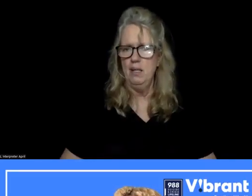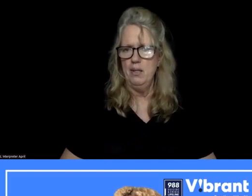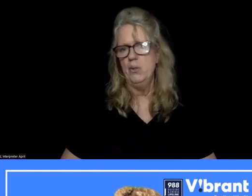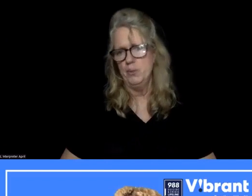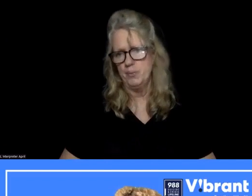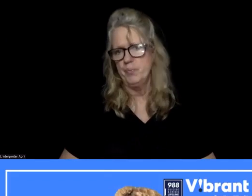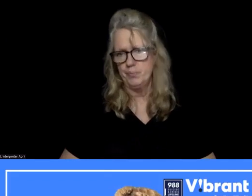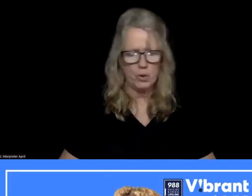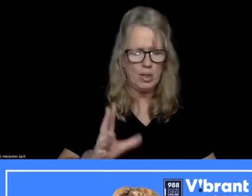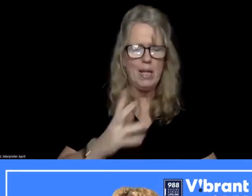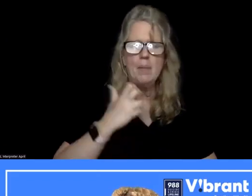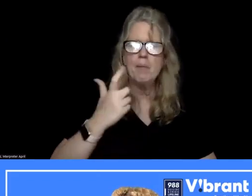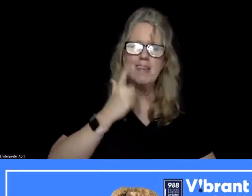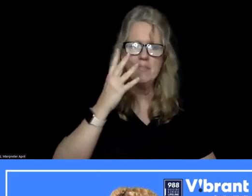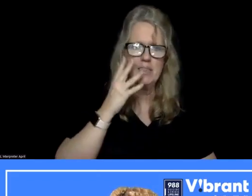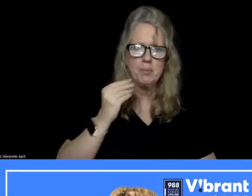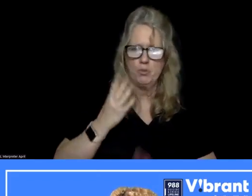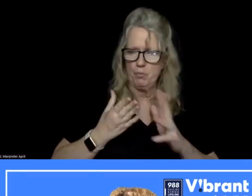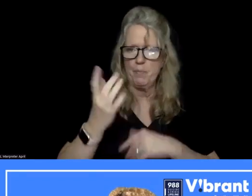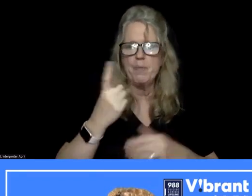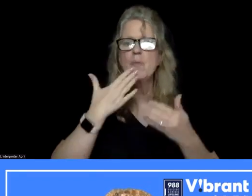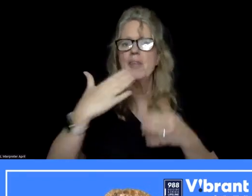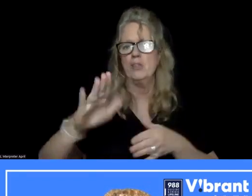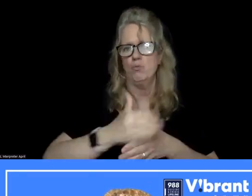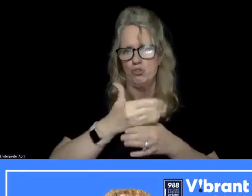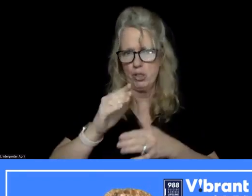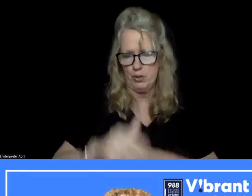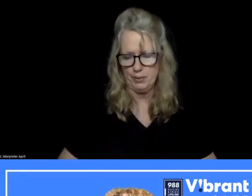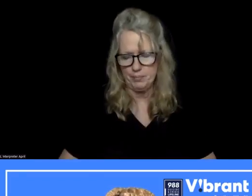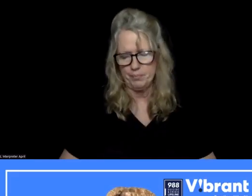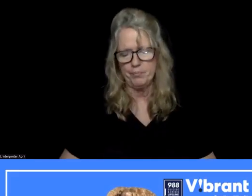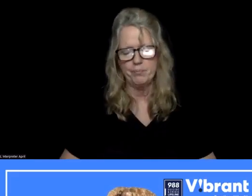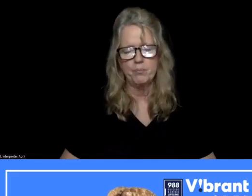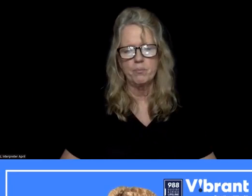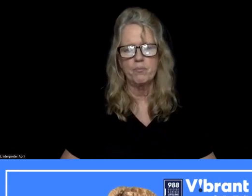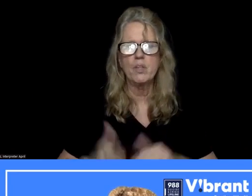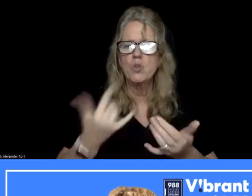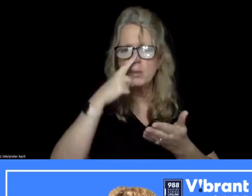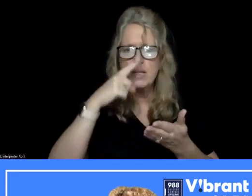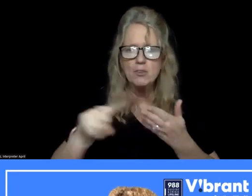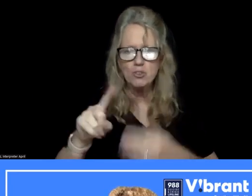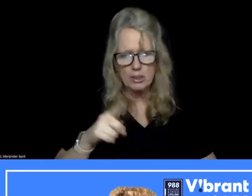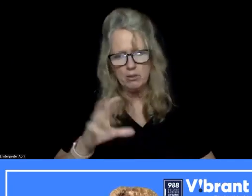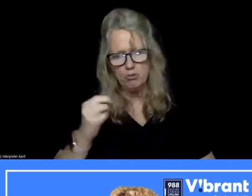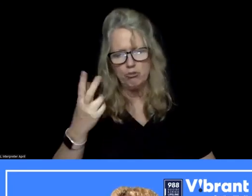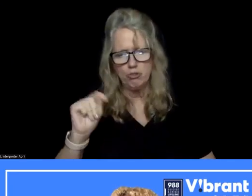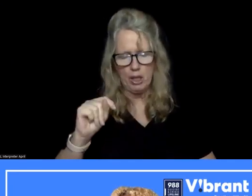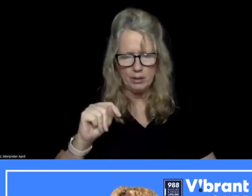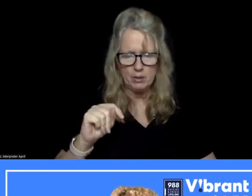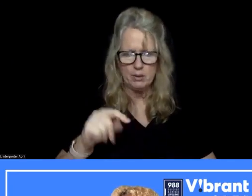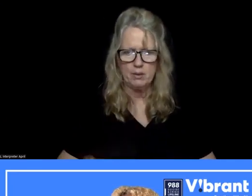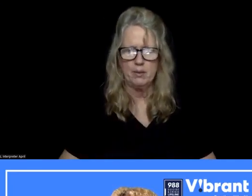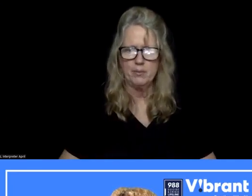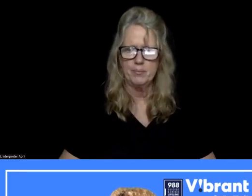or any lived experience we may be having. So thank you for sharing that. I'm also just checking out the chat here, and it looks like we had a question